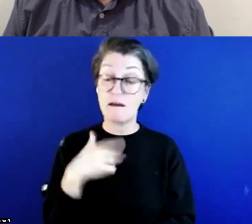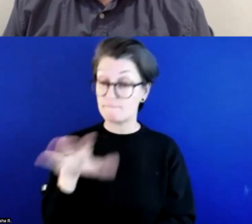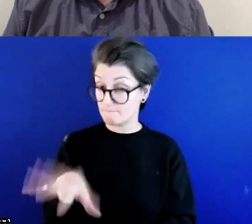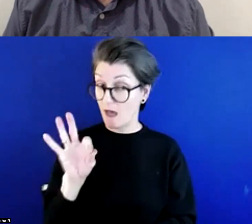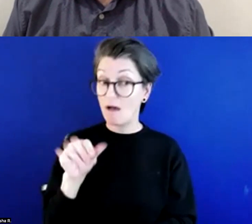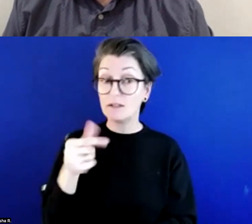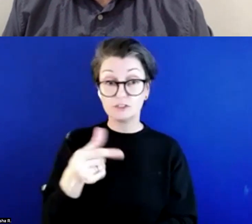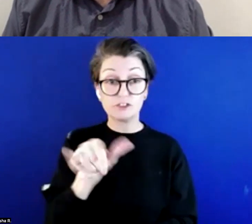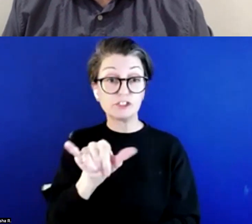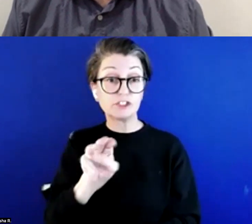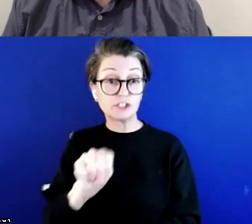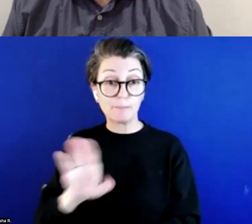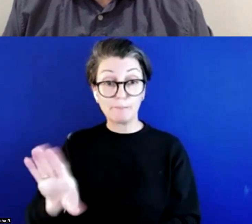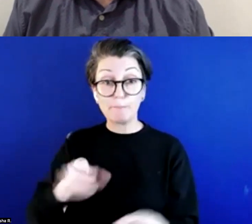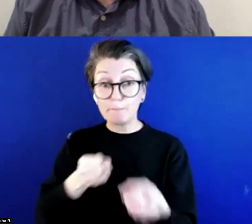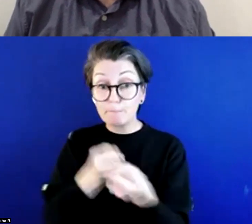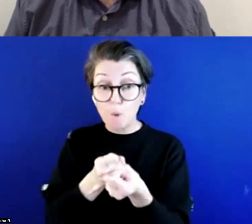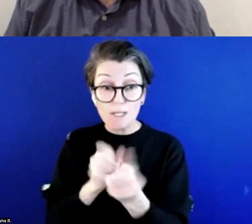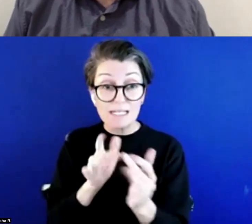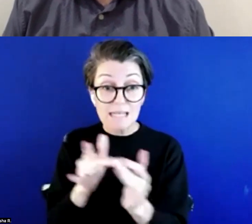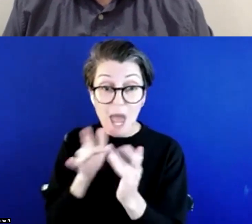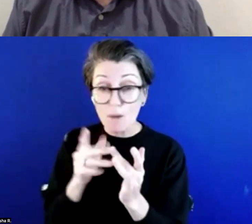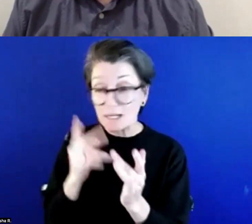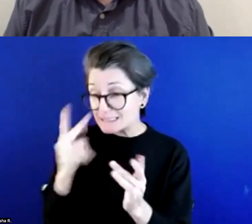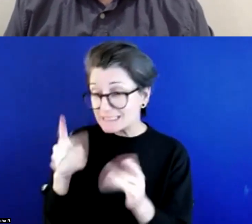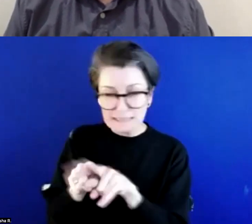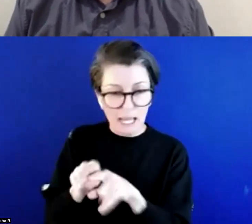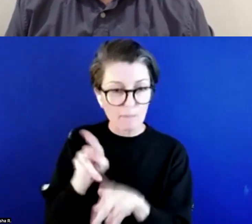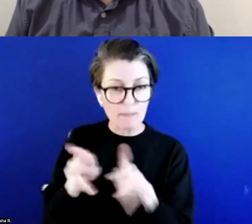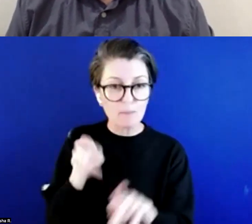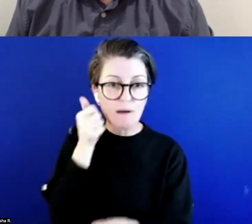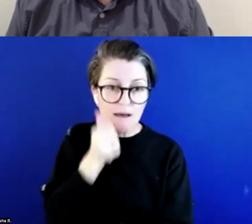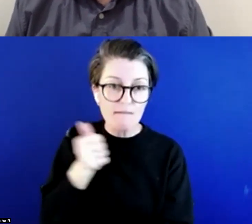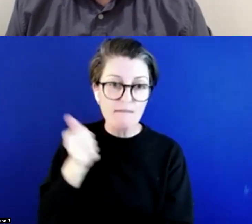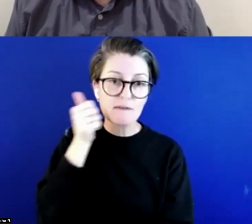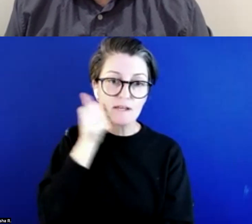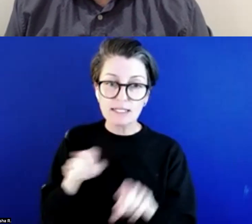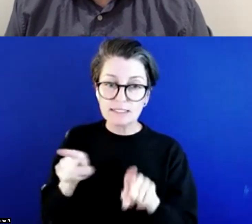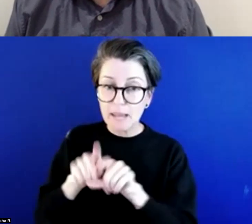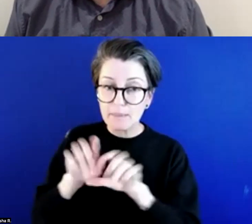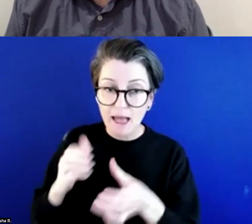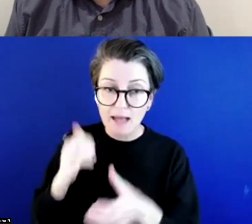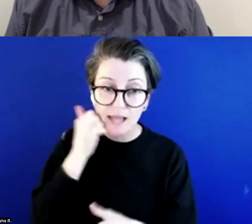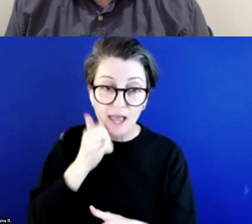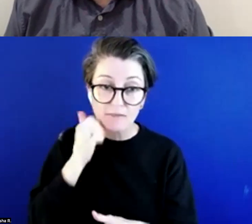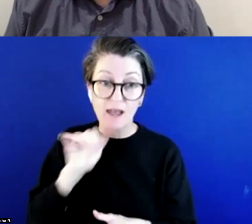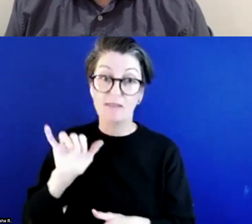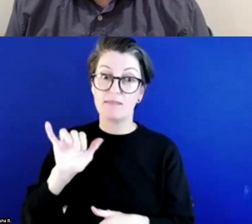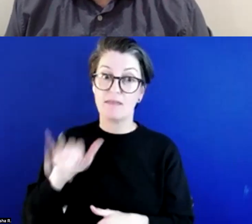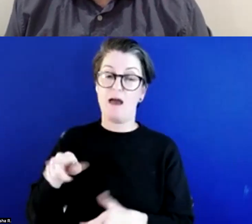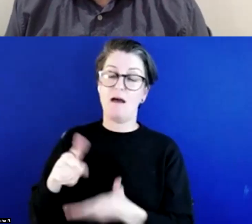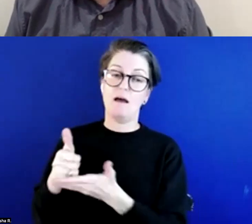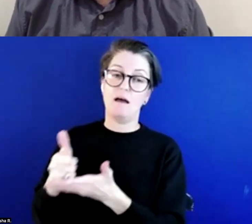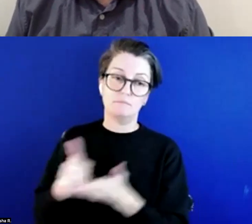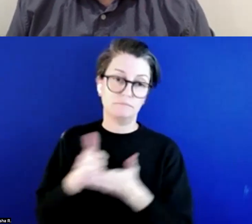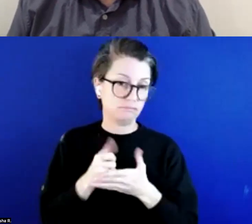a support network, seeing the same people every day, going around the same classes. That's really what did it for me, was having that